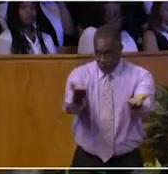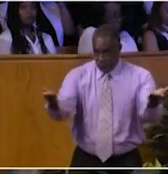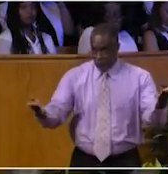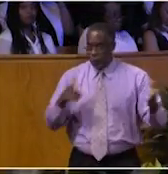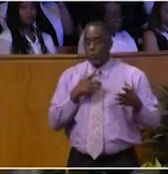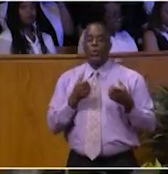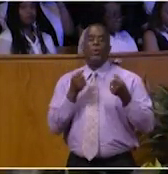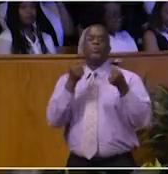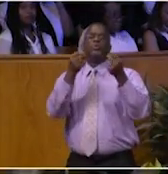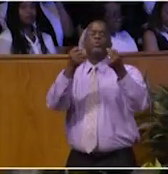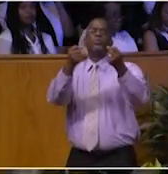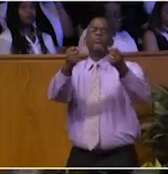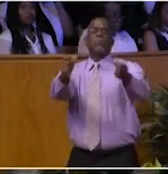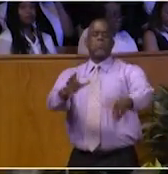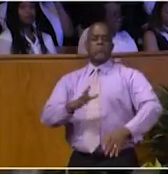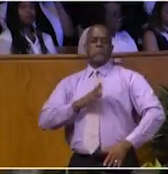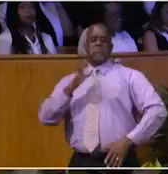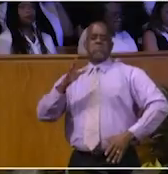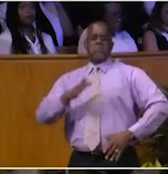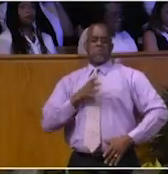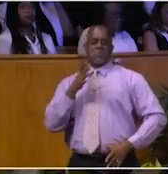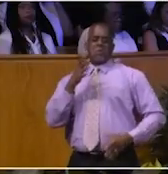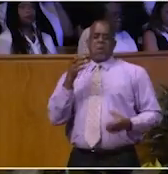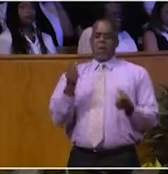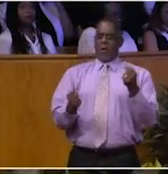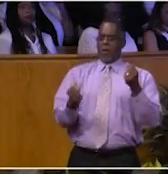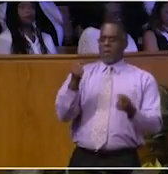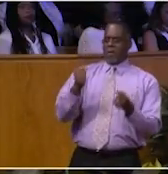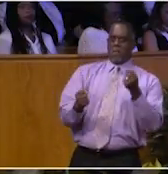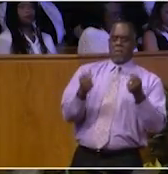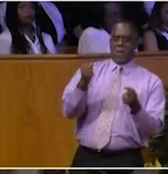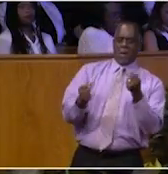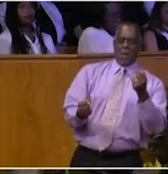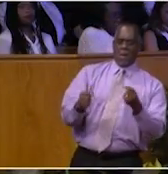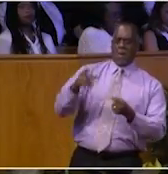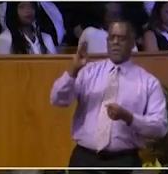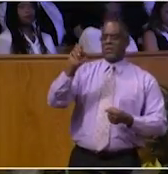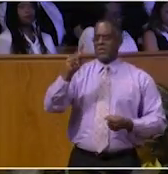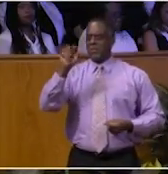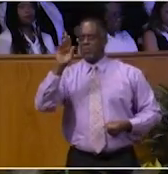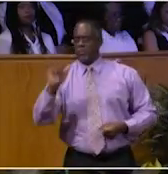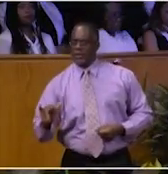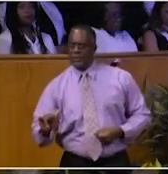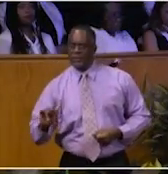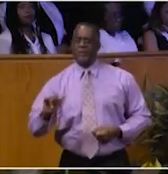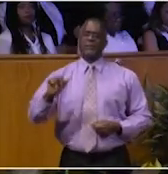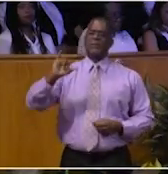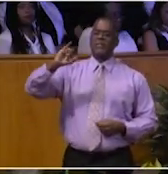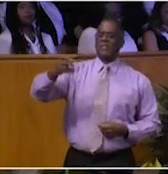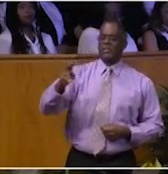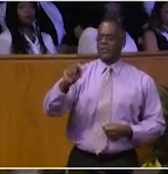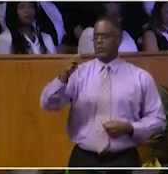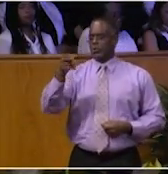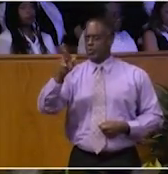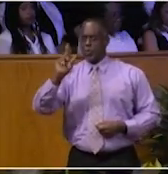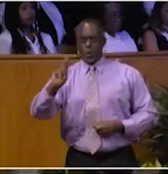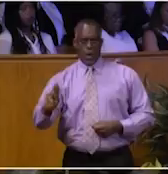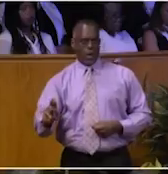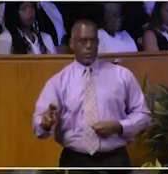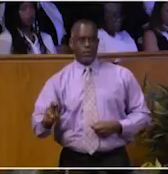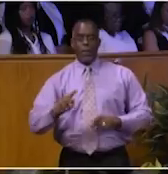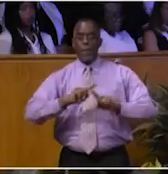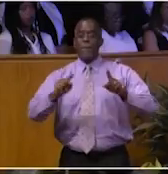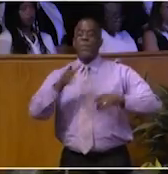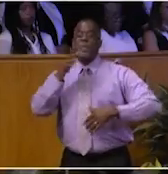who drives Bentleys, Porsches, Mercedes, and Jags, when all their parents had